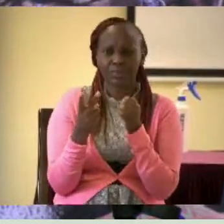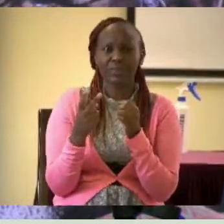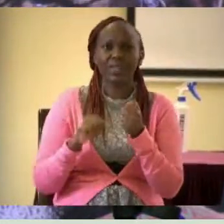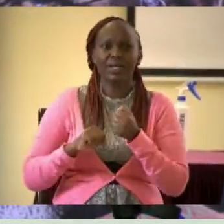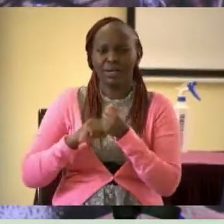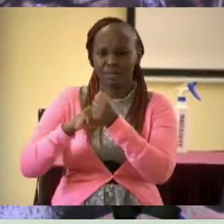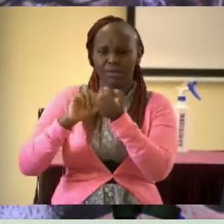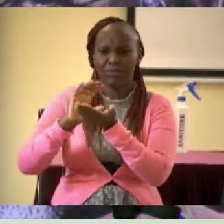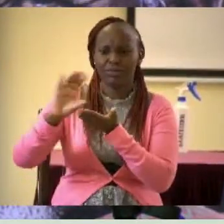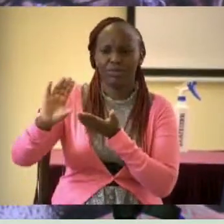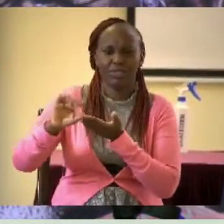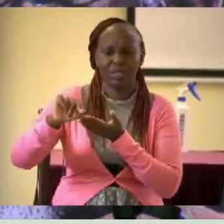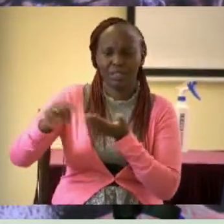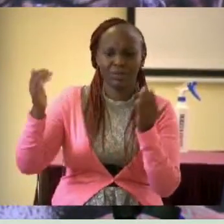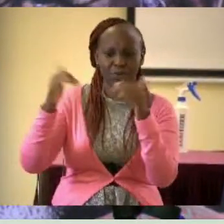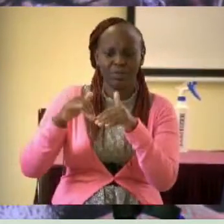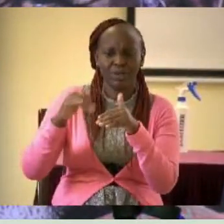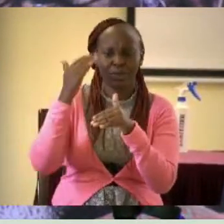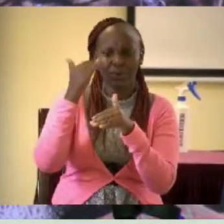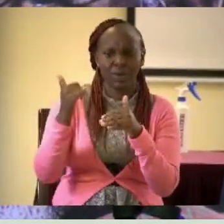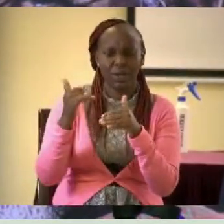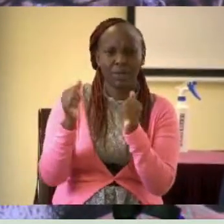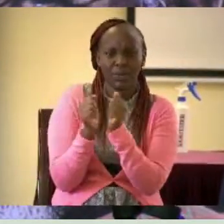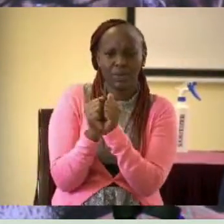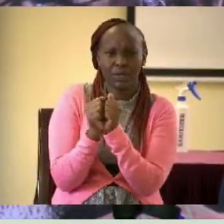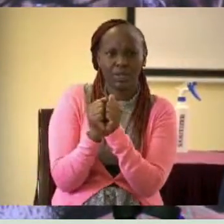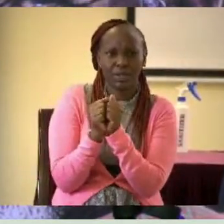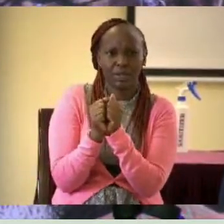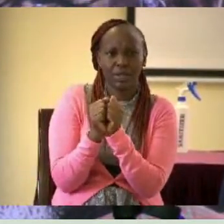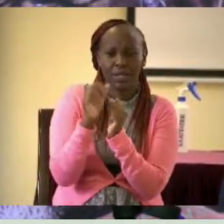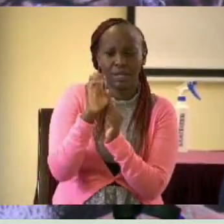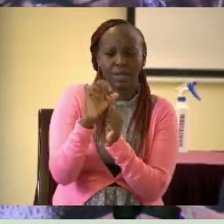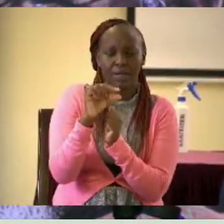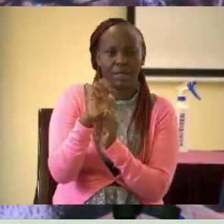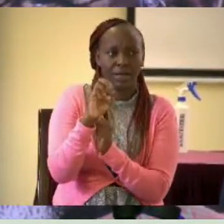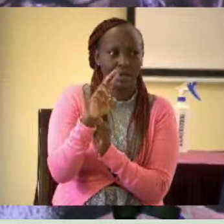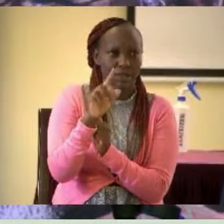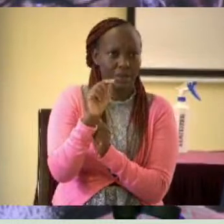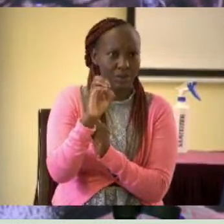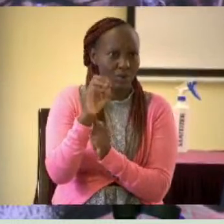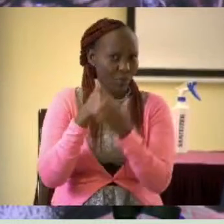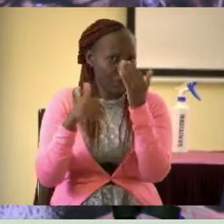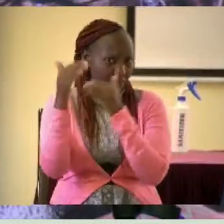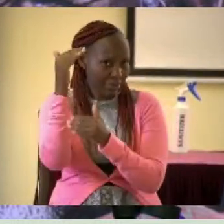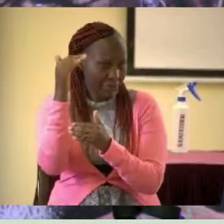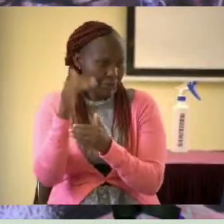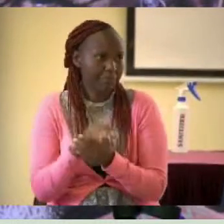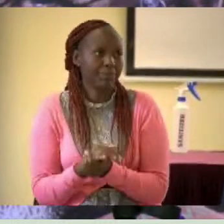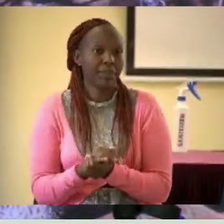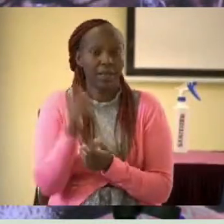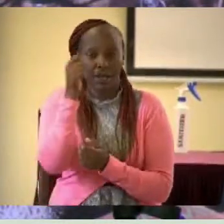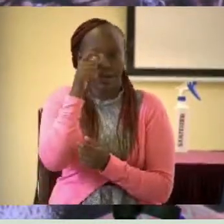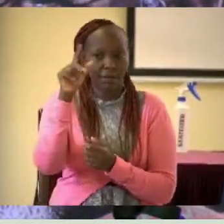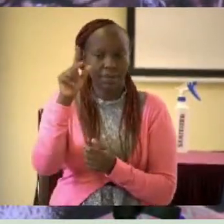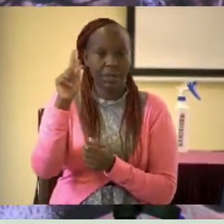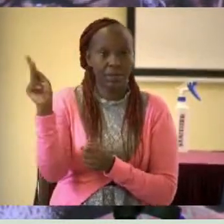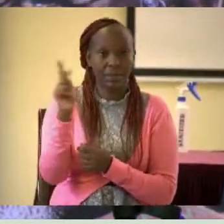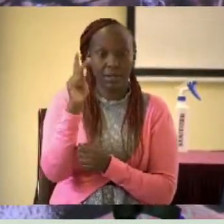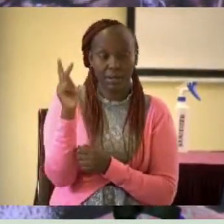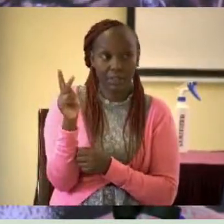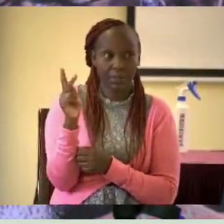co-sponsoring this important conference with Egerton University. So Amkeni wa Kenya is